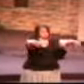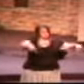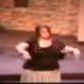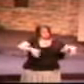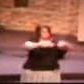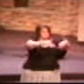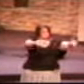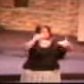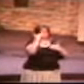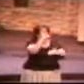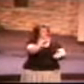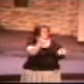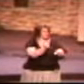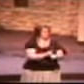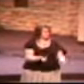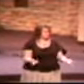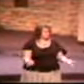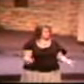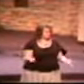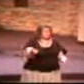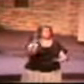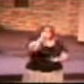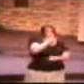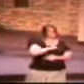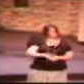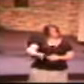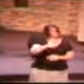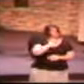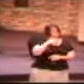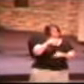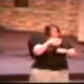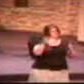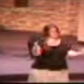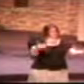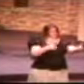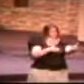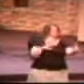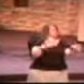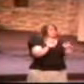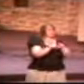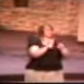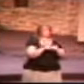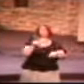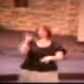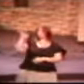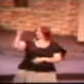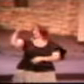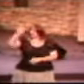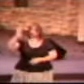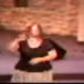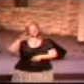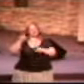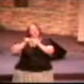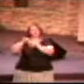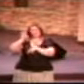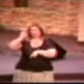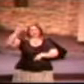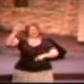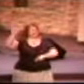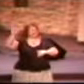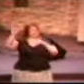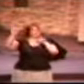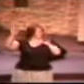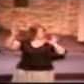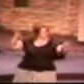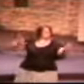kingdom has boundaries too but God's kingdom has boundaries as long as it's God's kingdom not yours in other words God gets to determine the